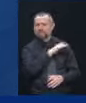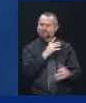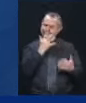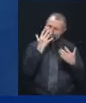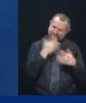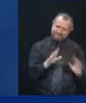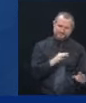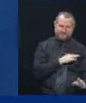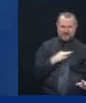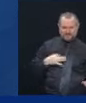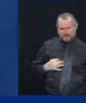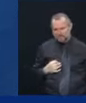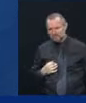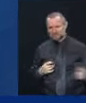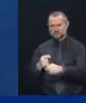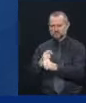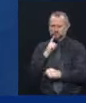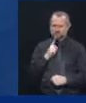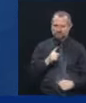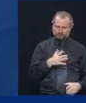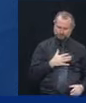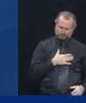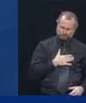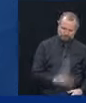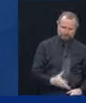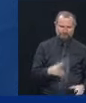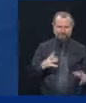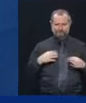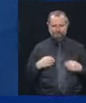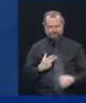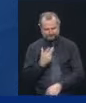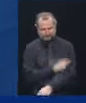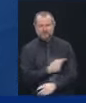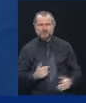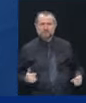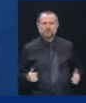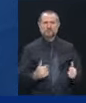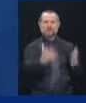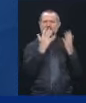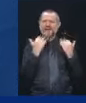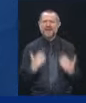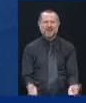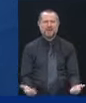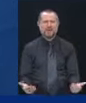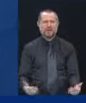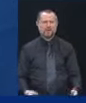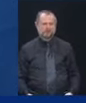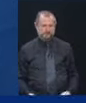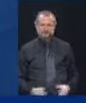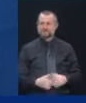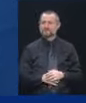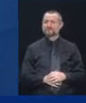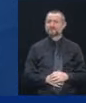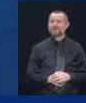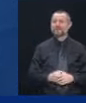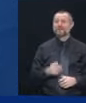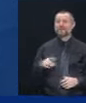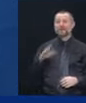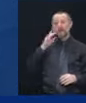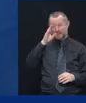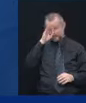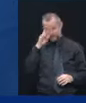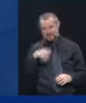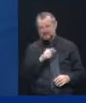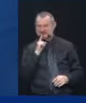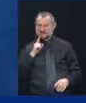person who would take it has taken it. Hospitals can't say to a nurse, you